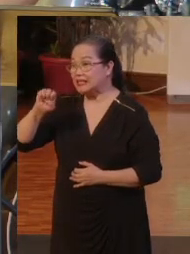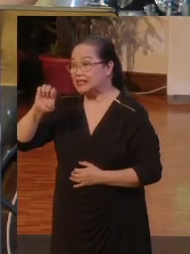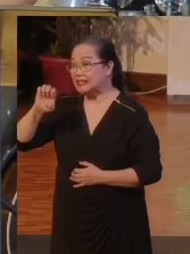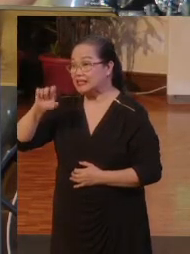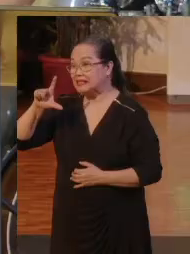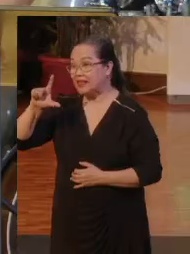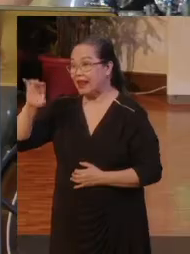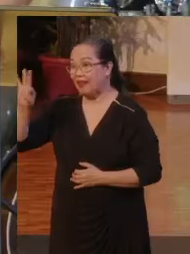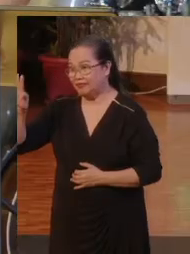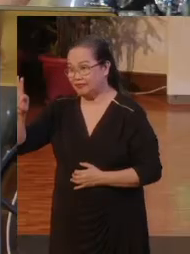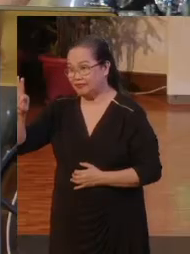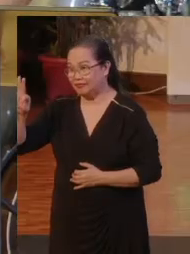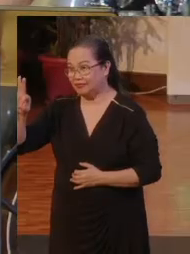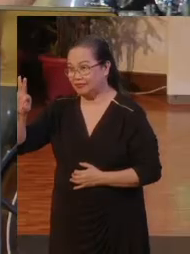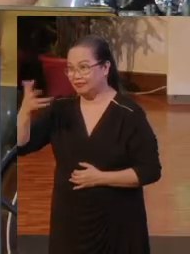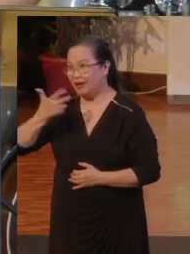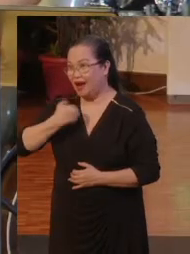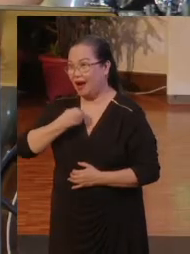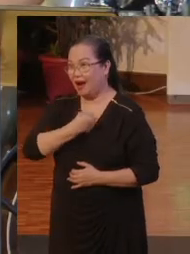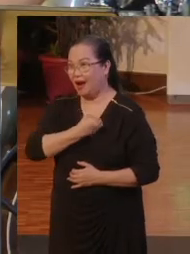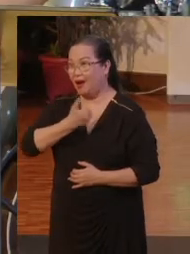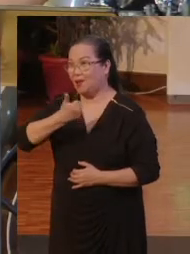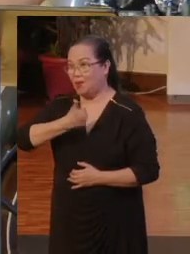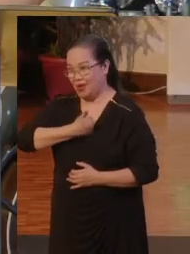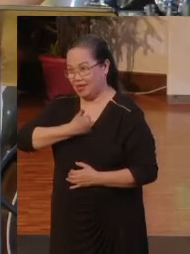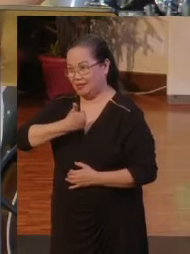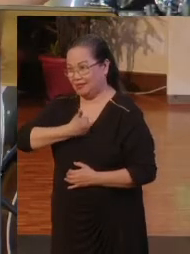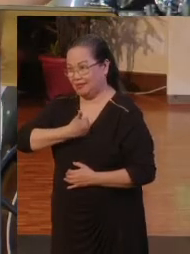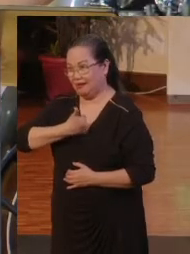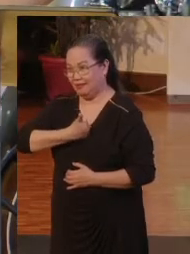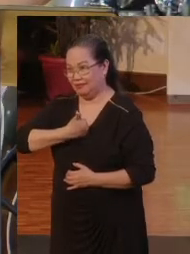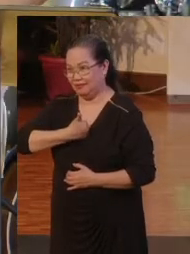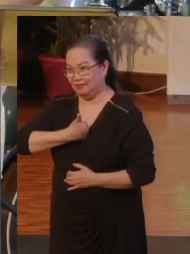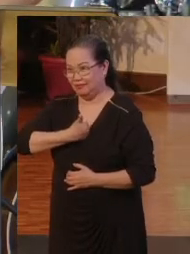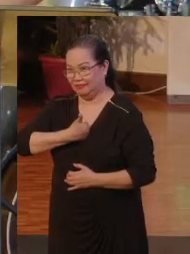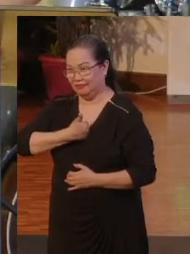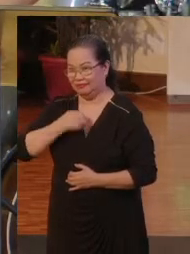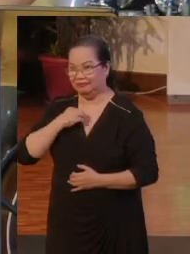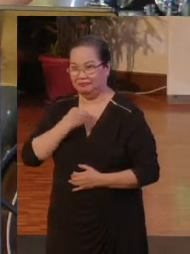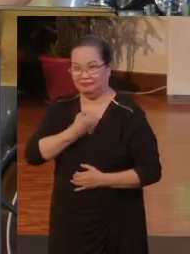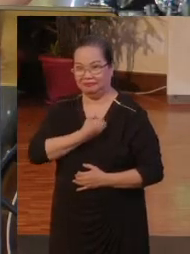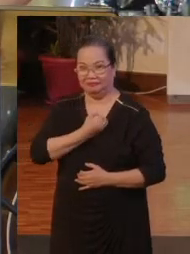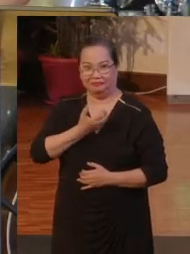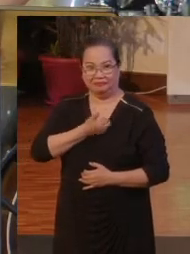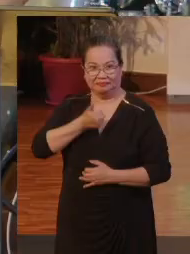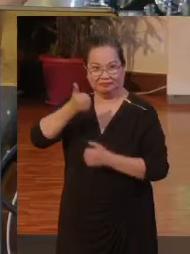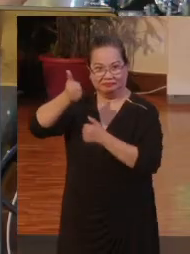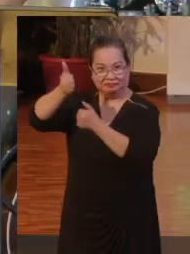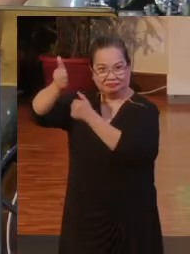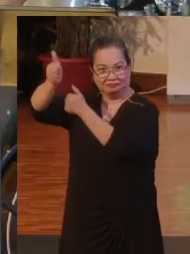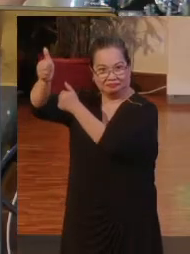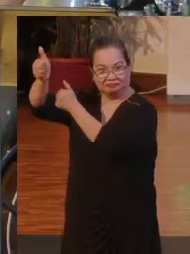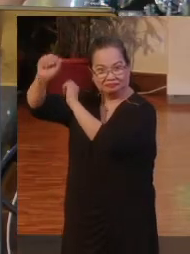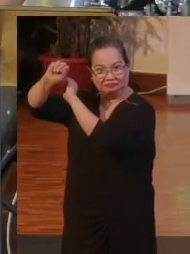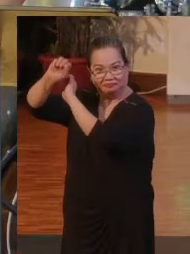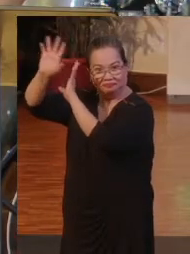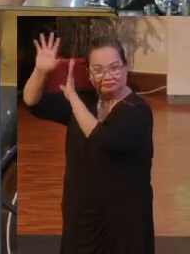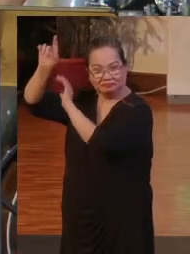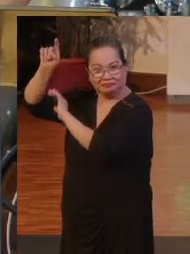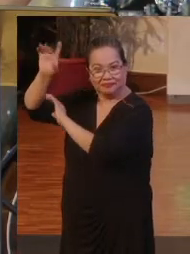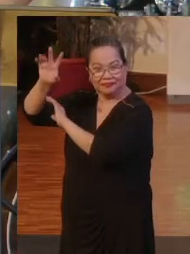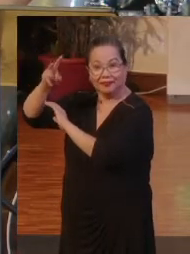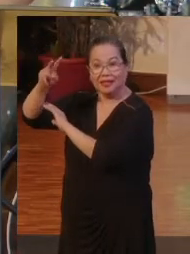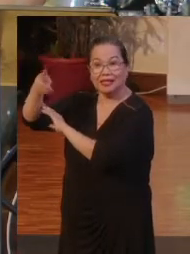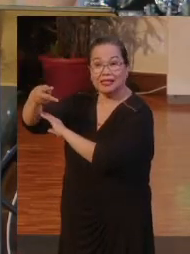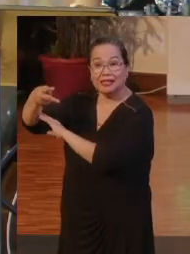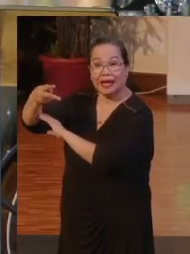kapatid, ang huwad at lumakad ng tapat sa liwanag ng Diyos. Sabi sa 2